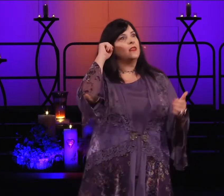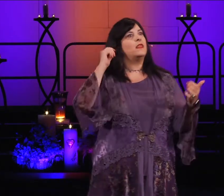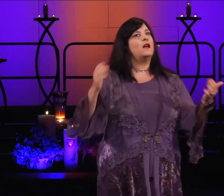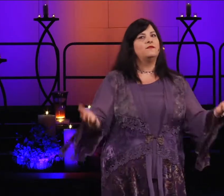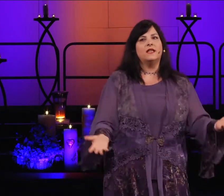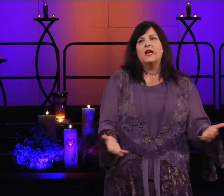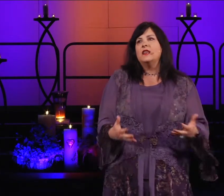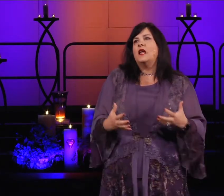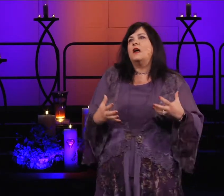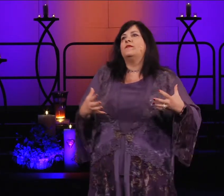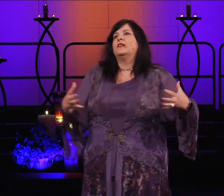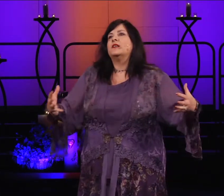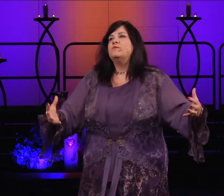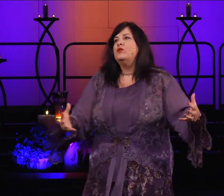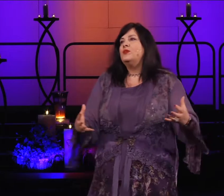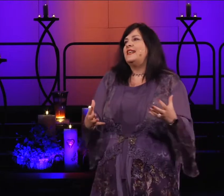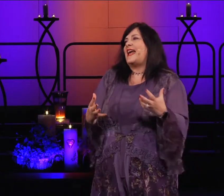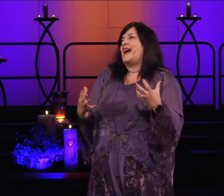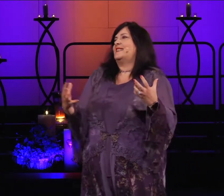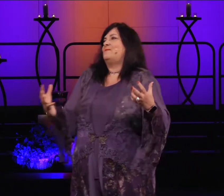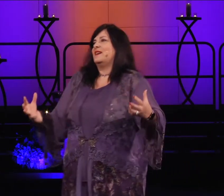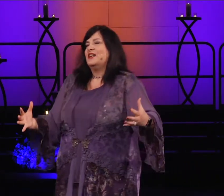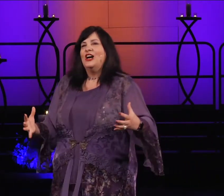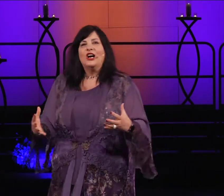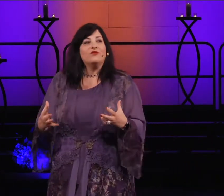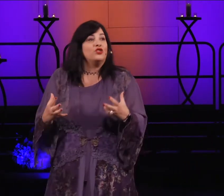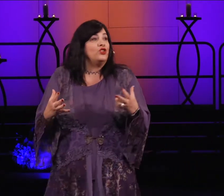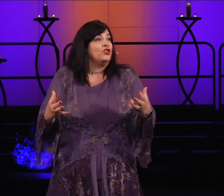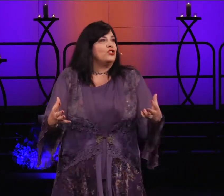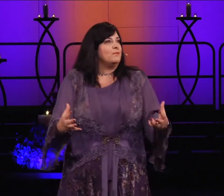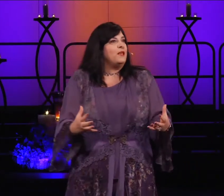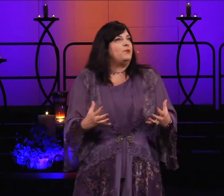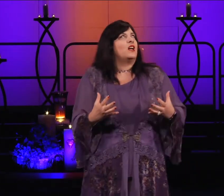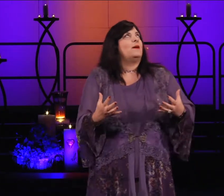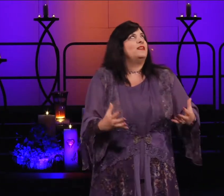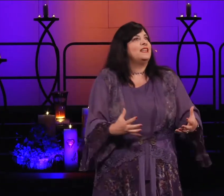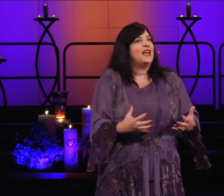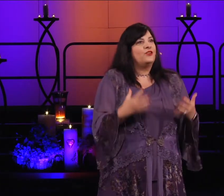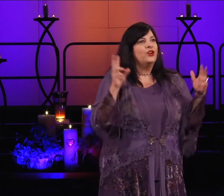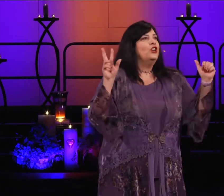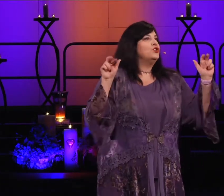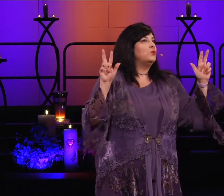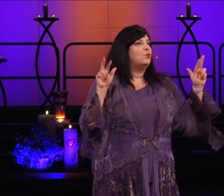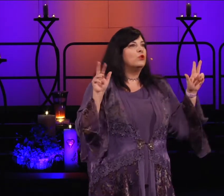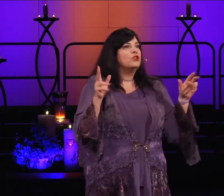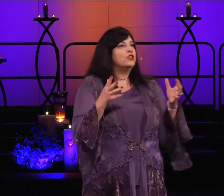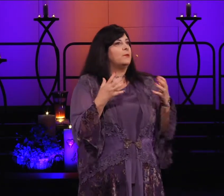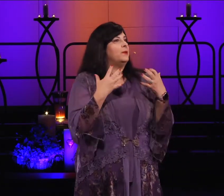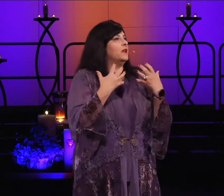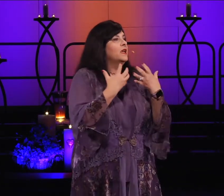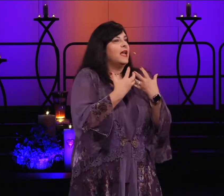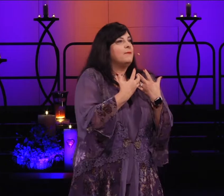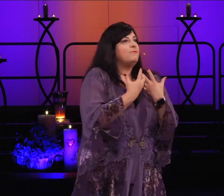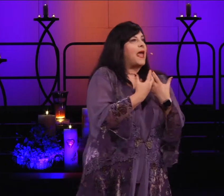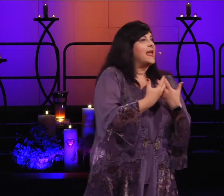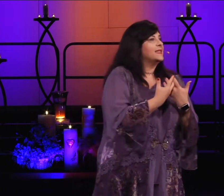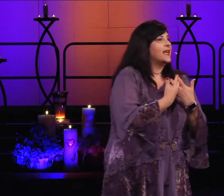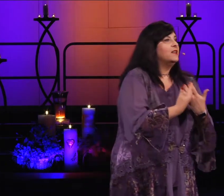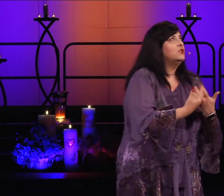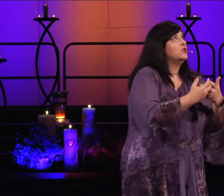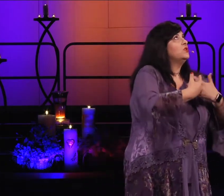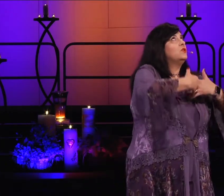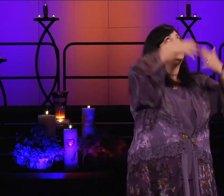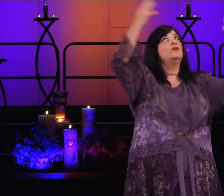and I loved it. I loved the community aspect of church and people coming together to worship and